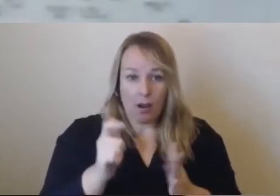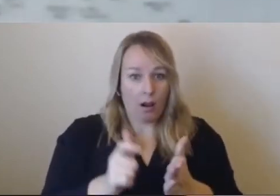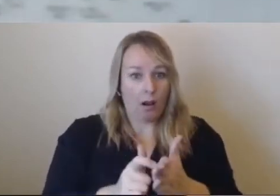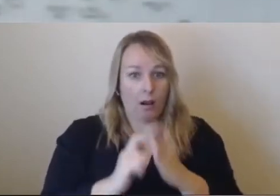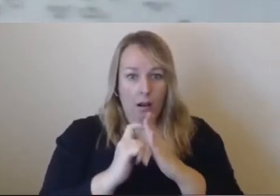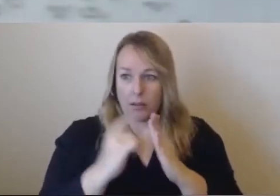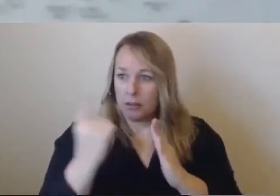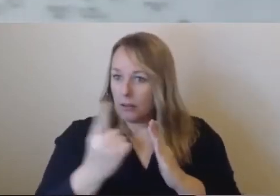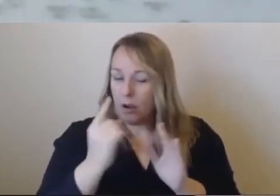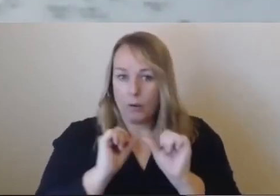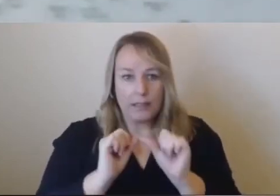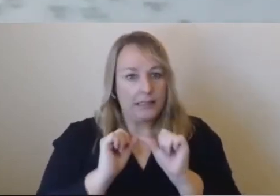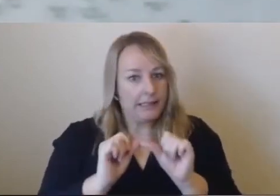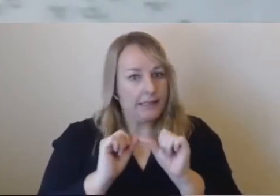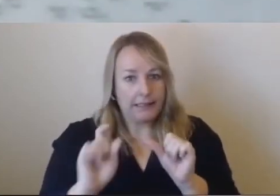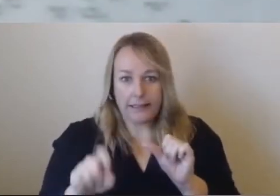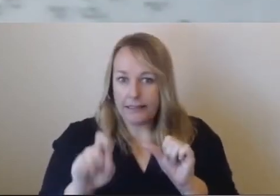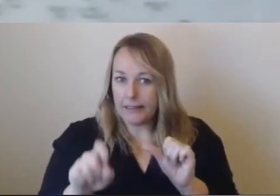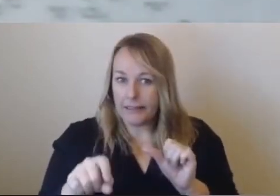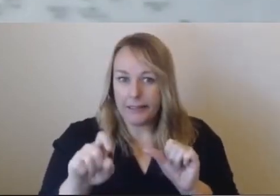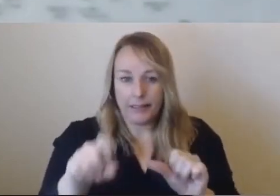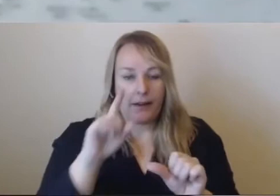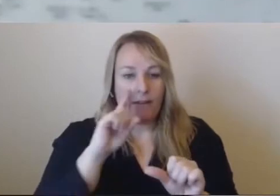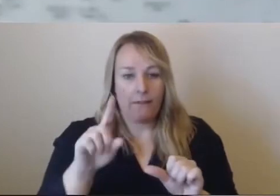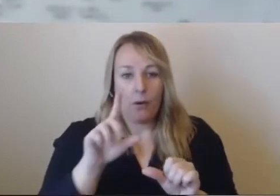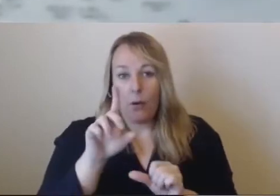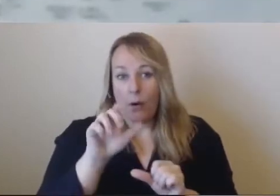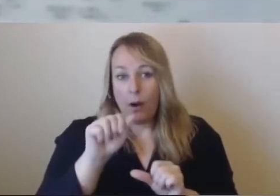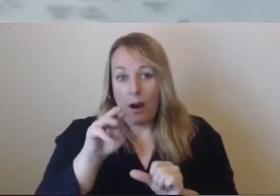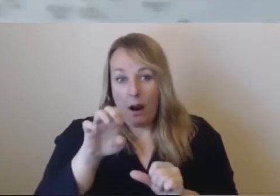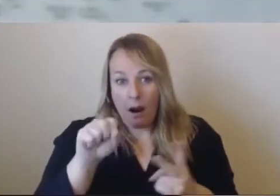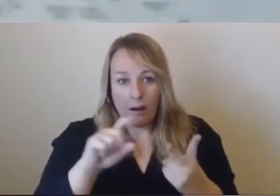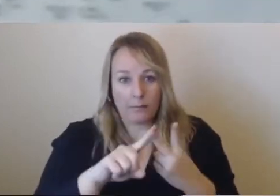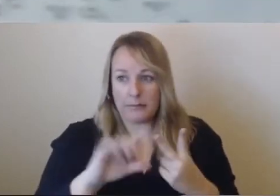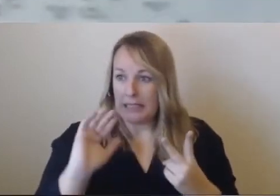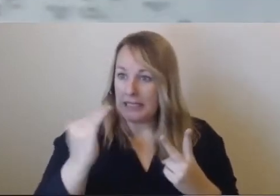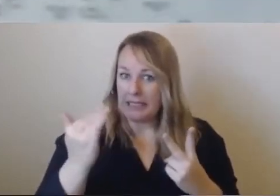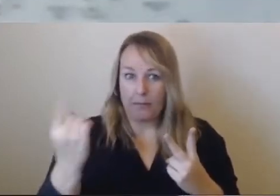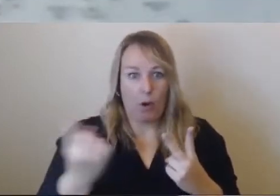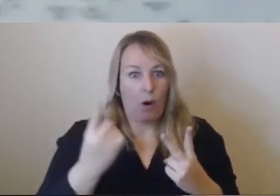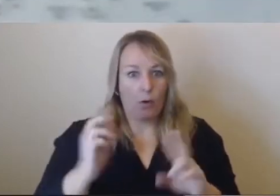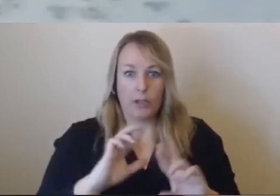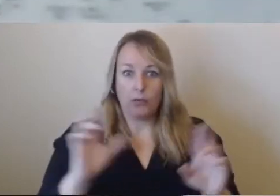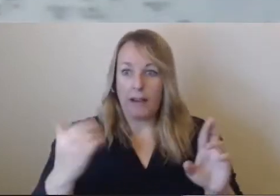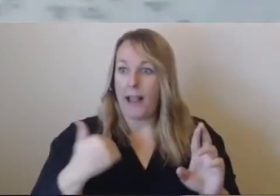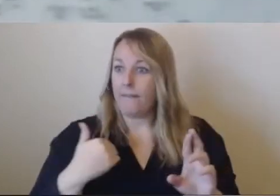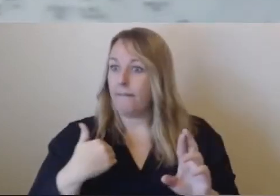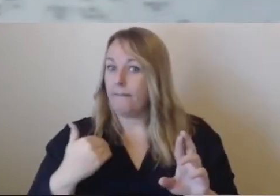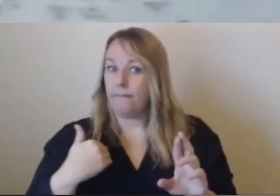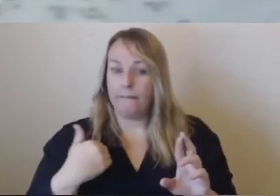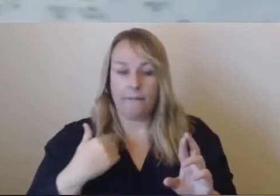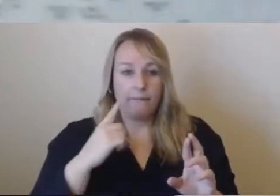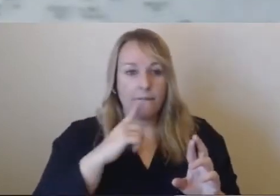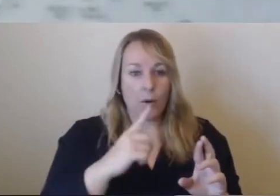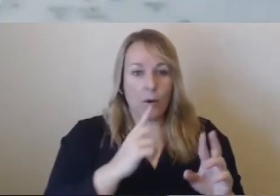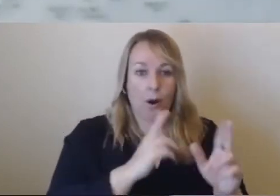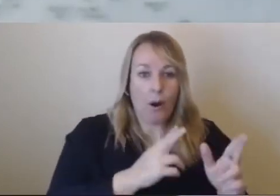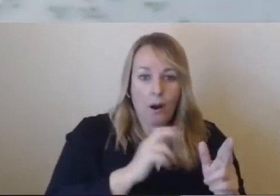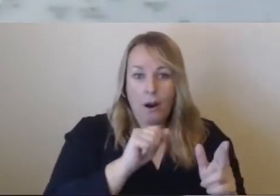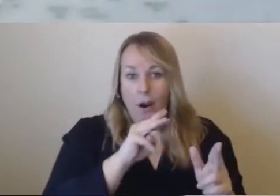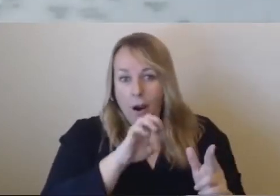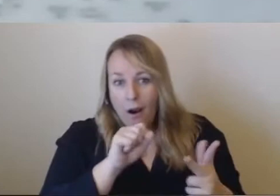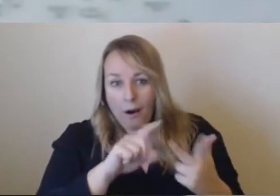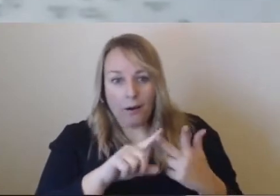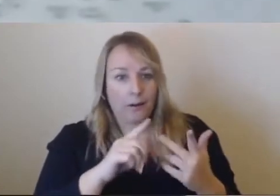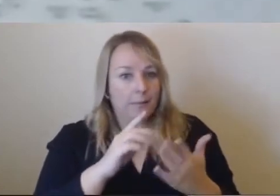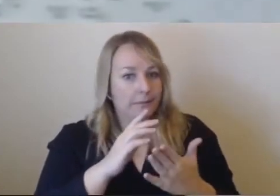arms and ammunition, and apparently there's a constant supply of arms and ammunition, and there's no shortage of arms manufacturers